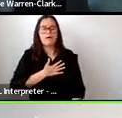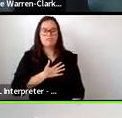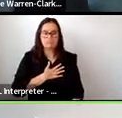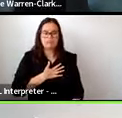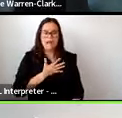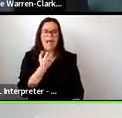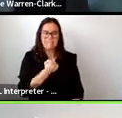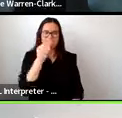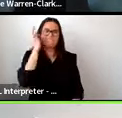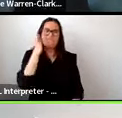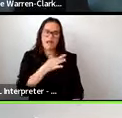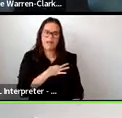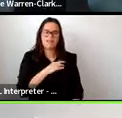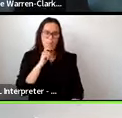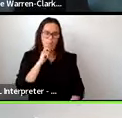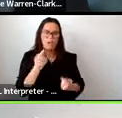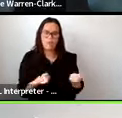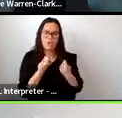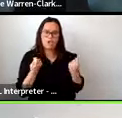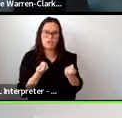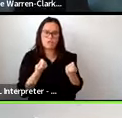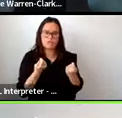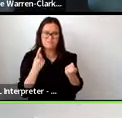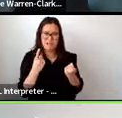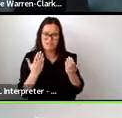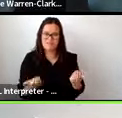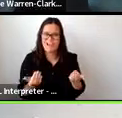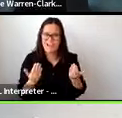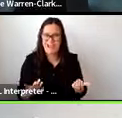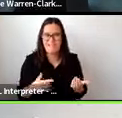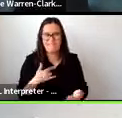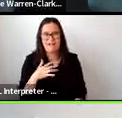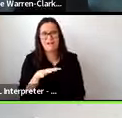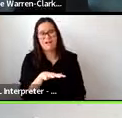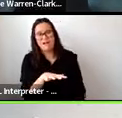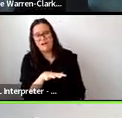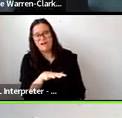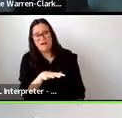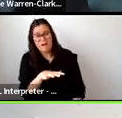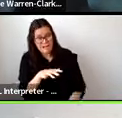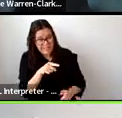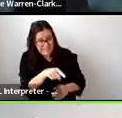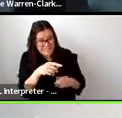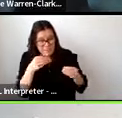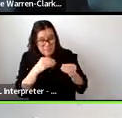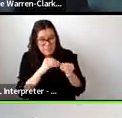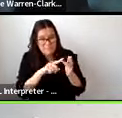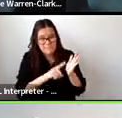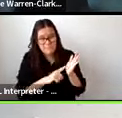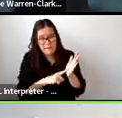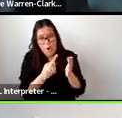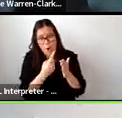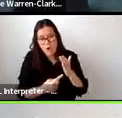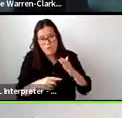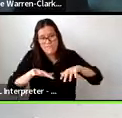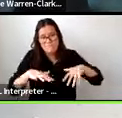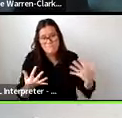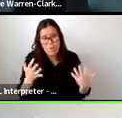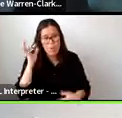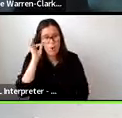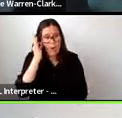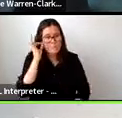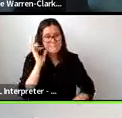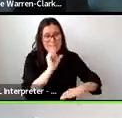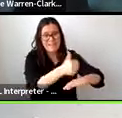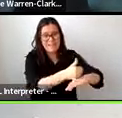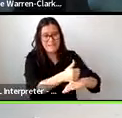disillusioned over the fact that another committee is going to be set up, and they just